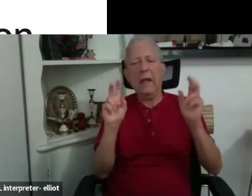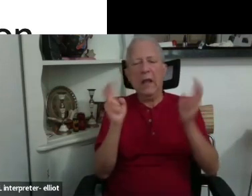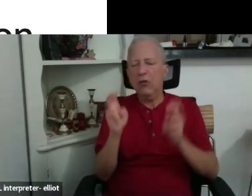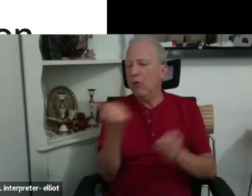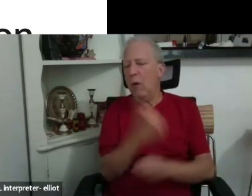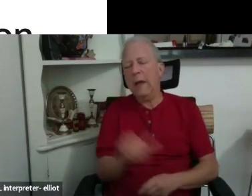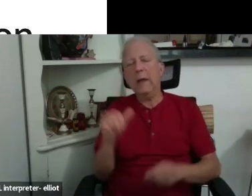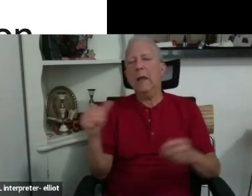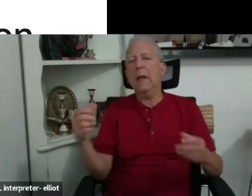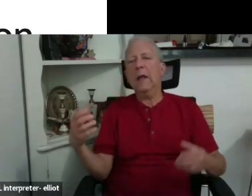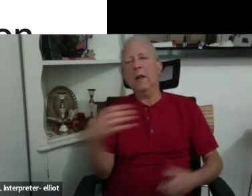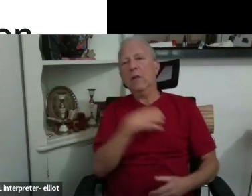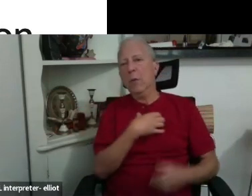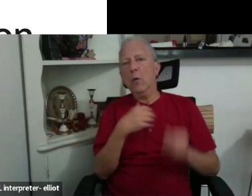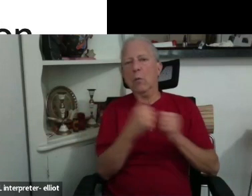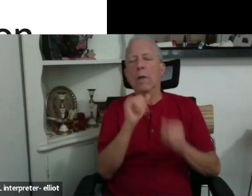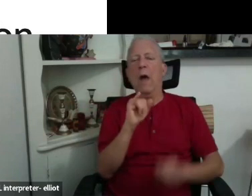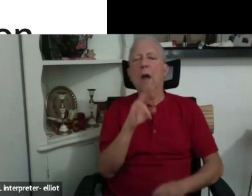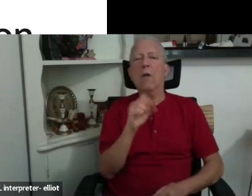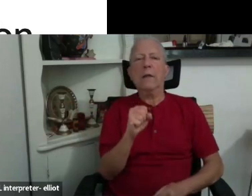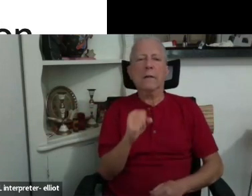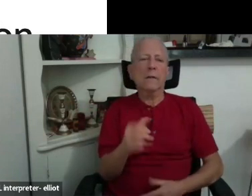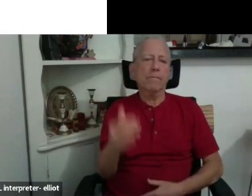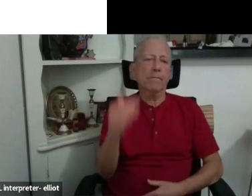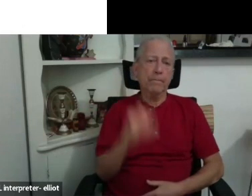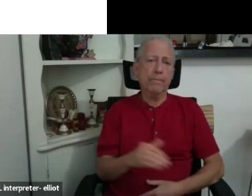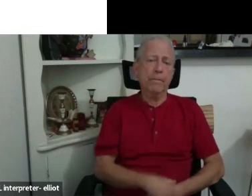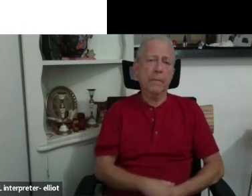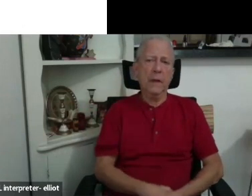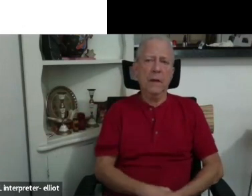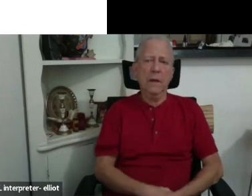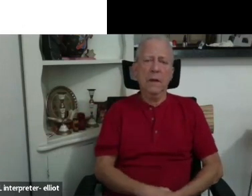IRS. And next slide.